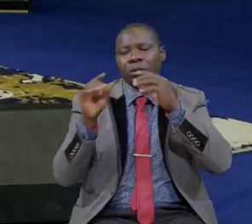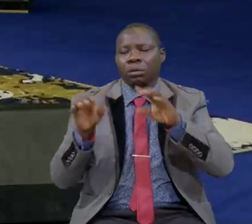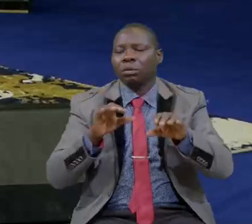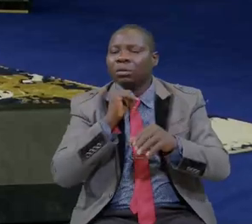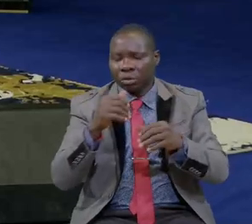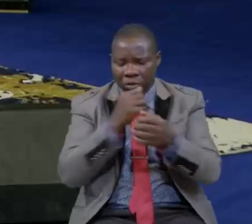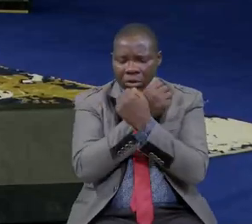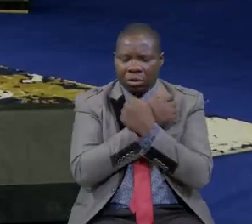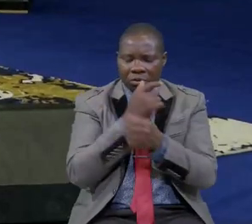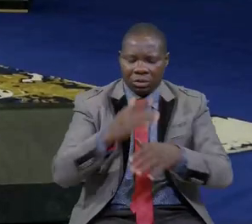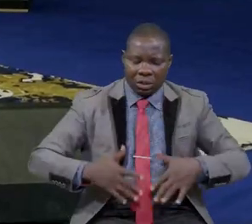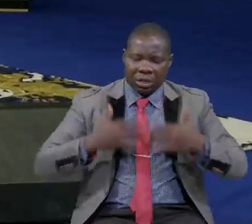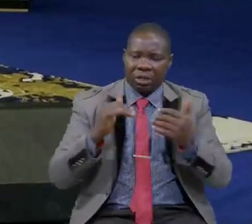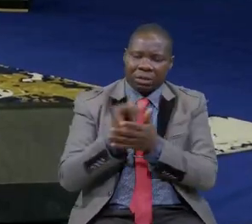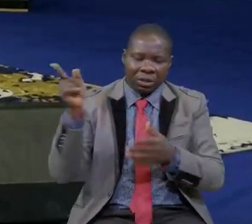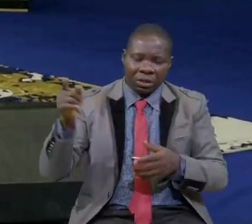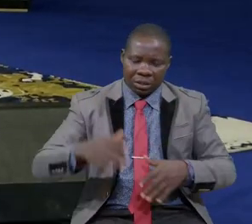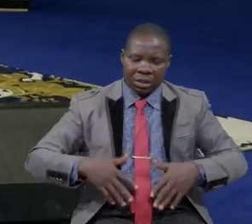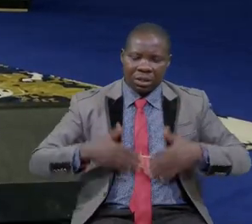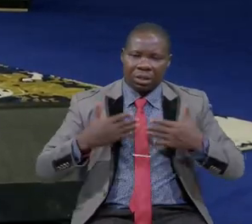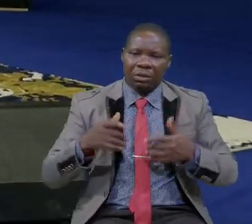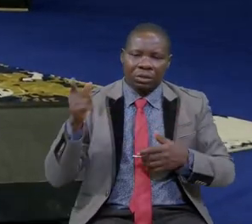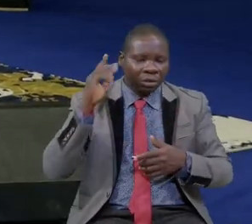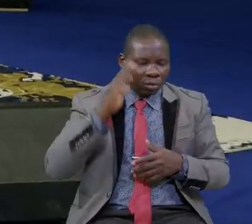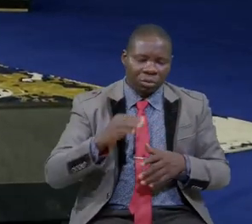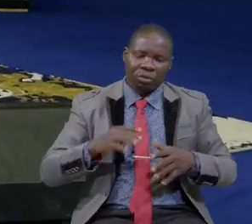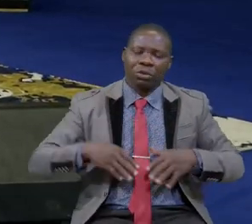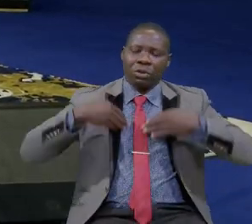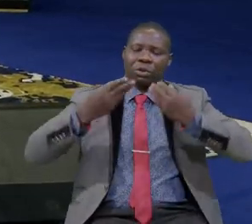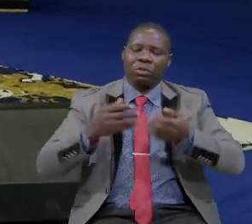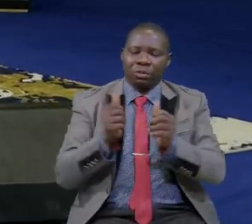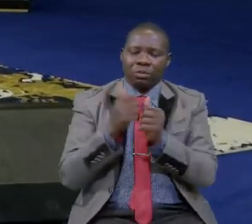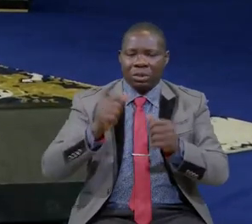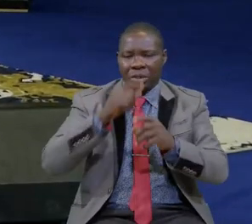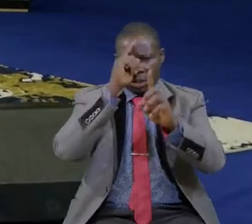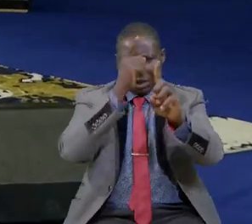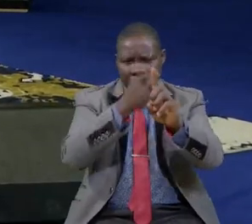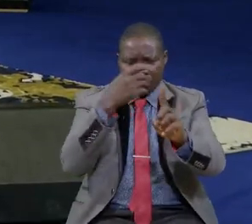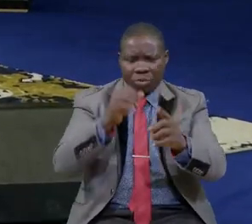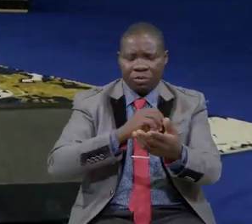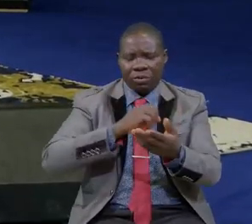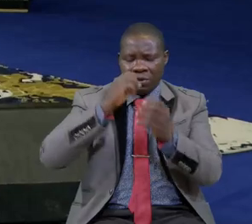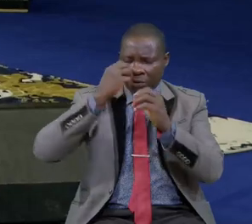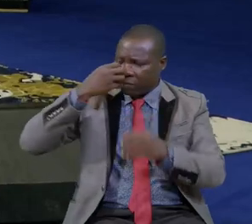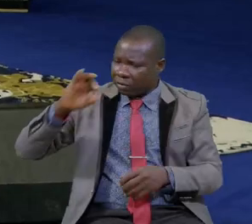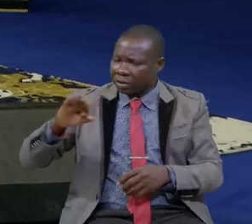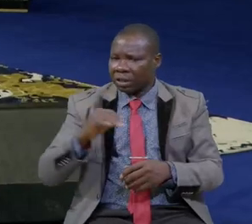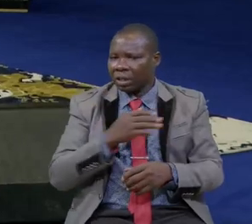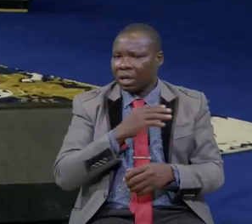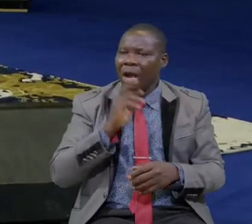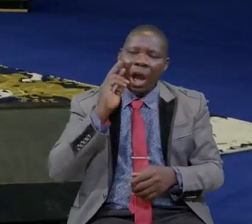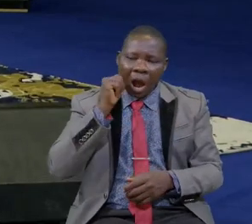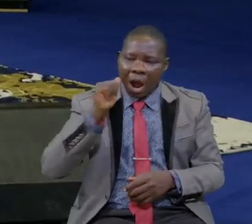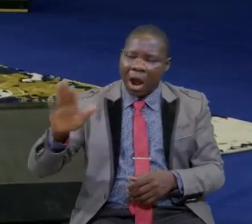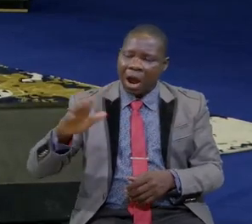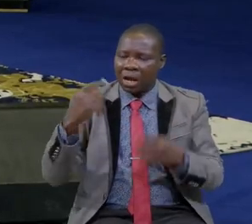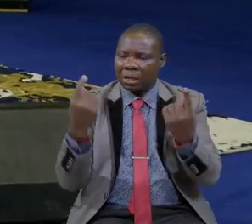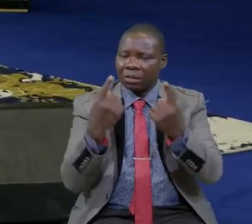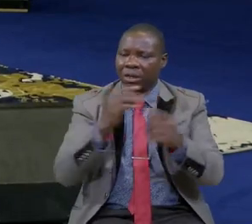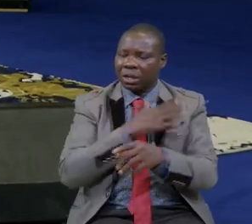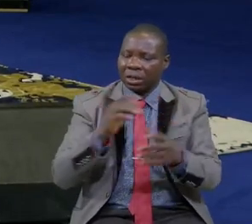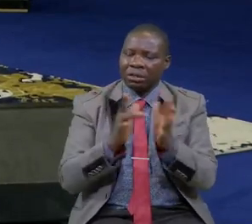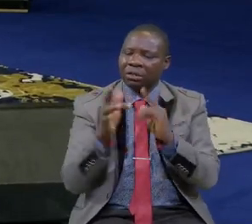was confessing with the aim of forsaking her sin. And Jesus said, your sins, which are many, are